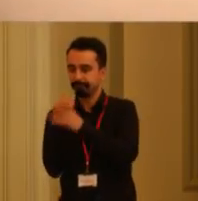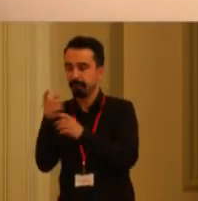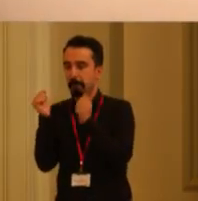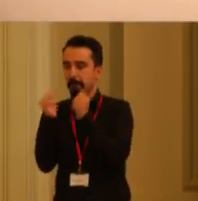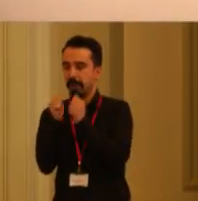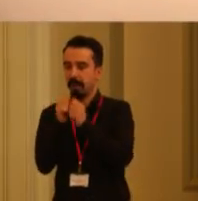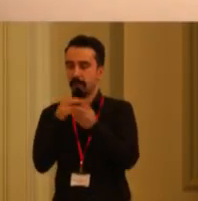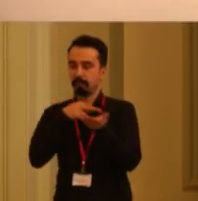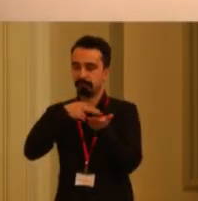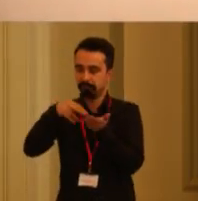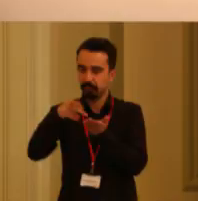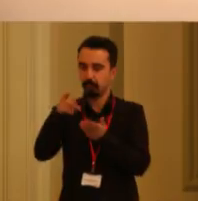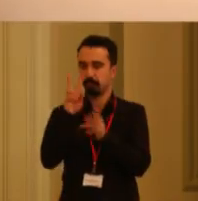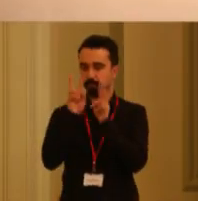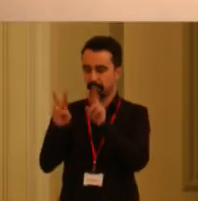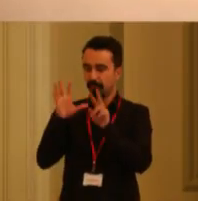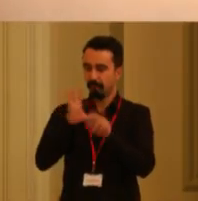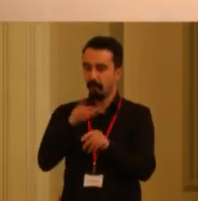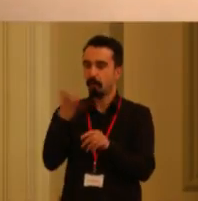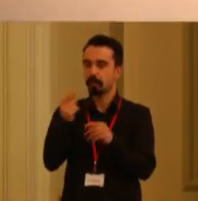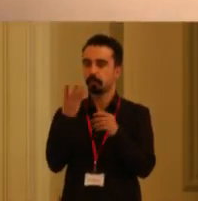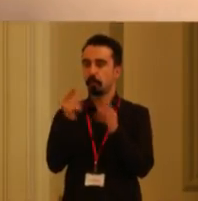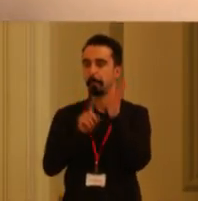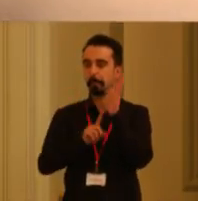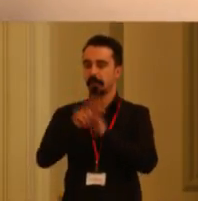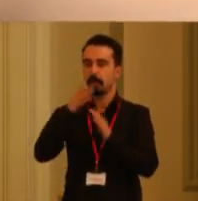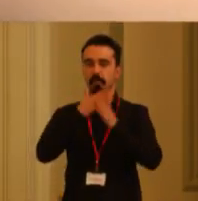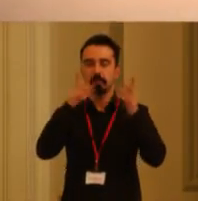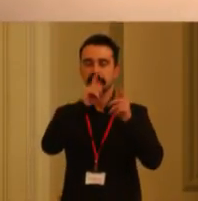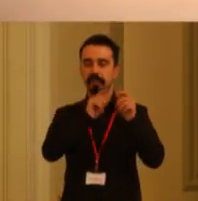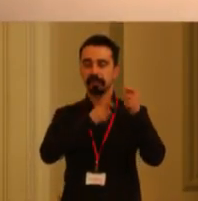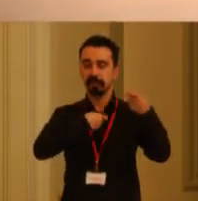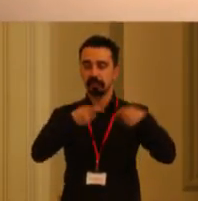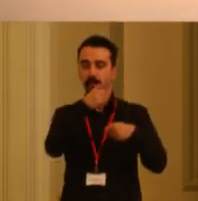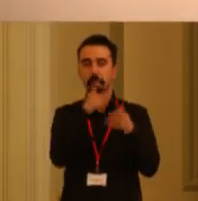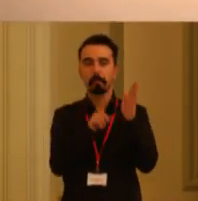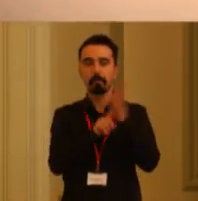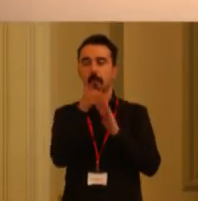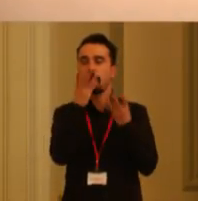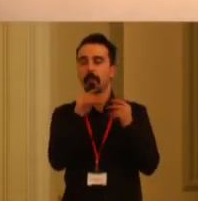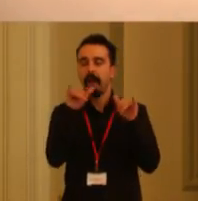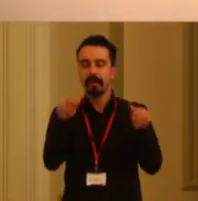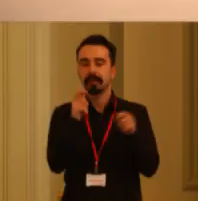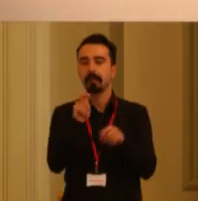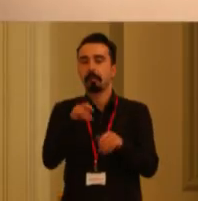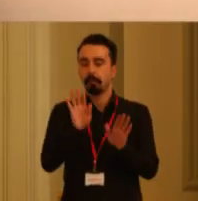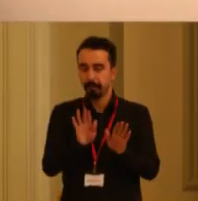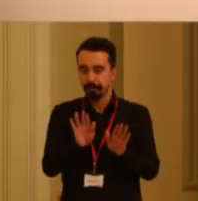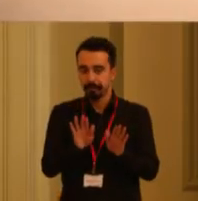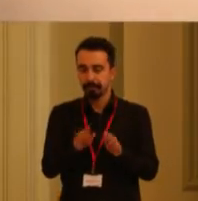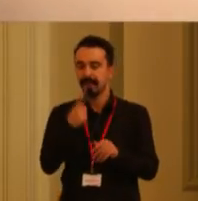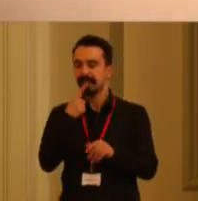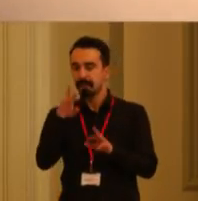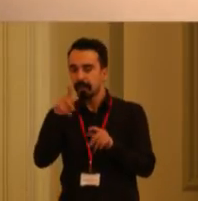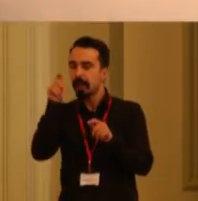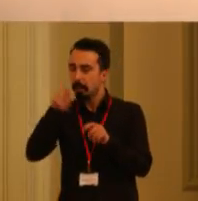like multiple small businesses like supporting each other. So big businesses can't do that.